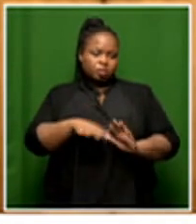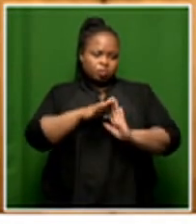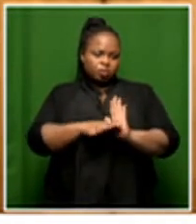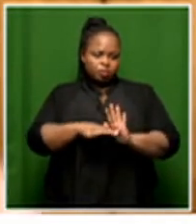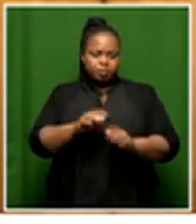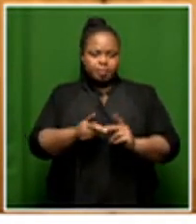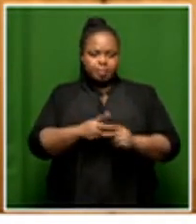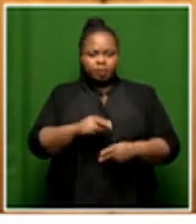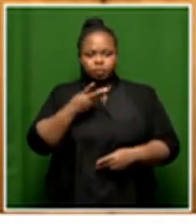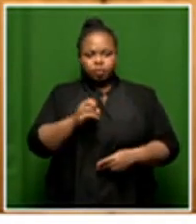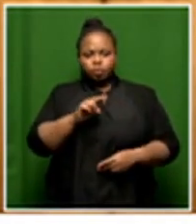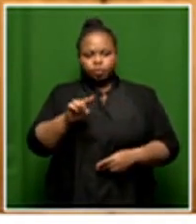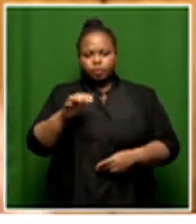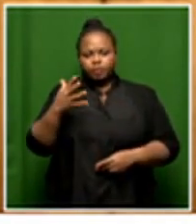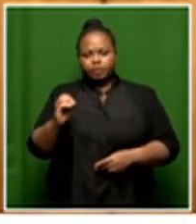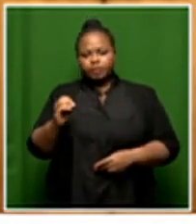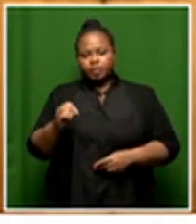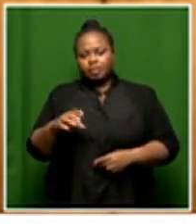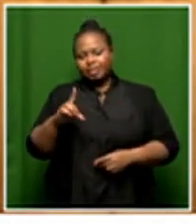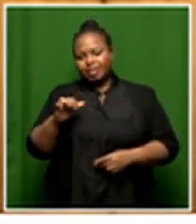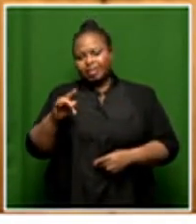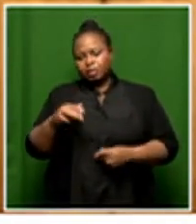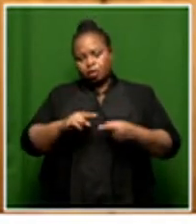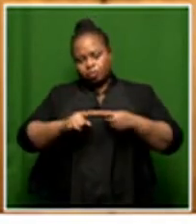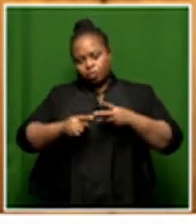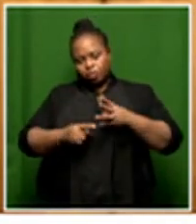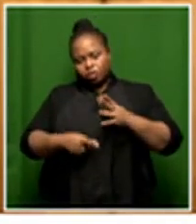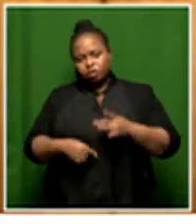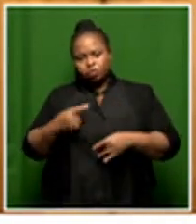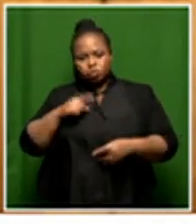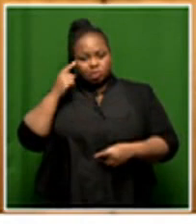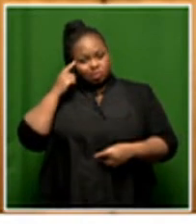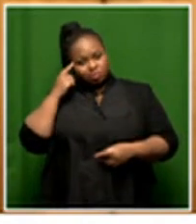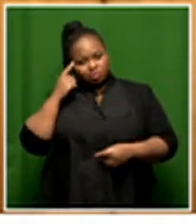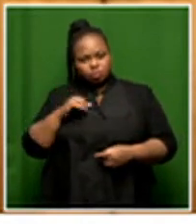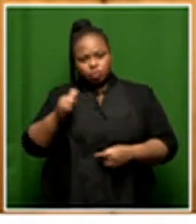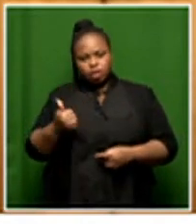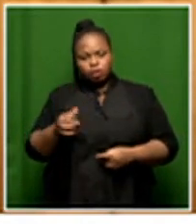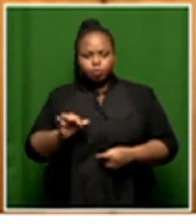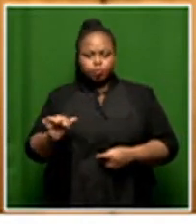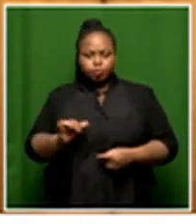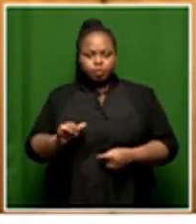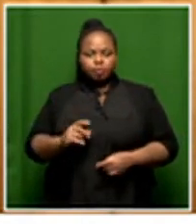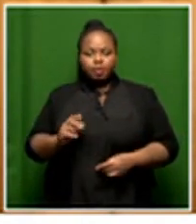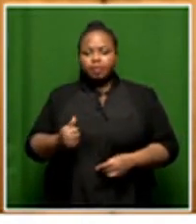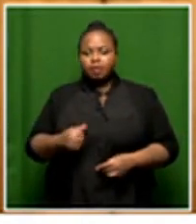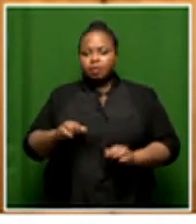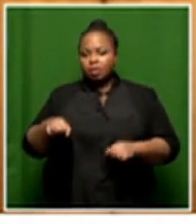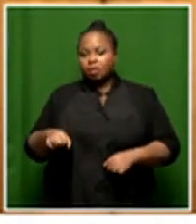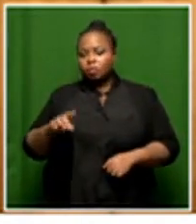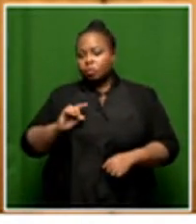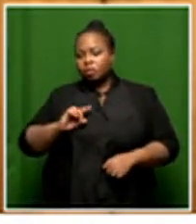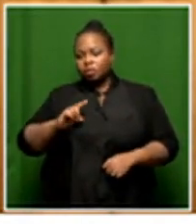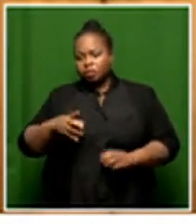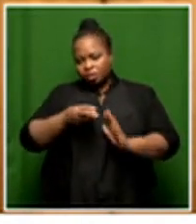program will then take 20 to 50 data points from every single session in order to determine the next optimal session. What this allows for is for